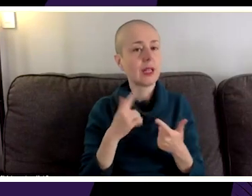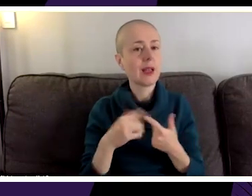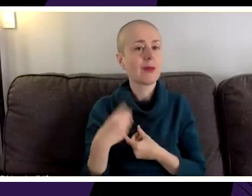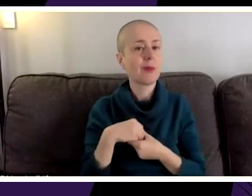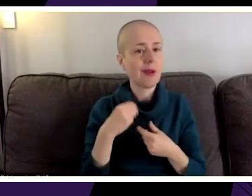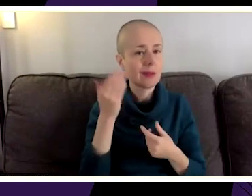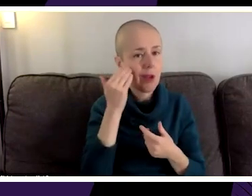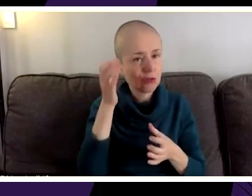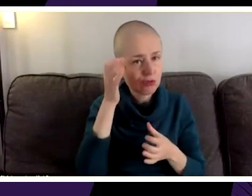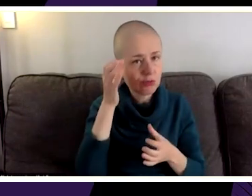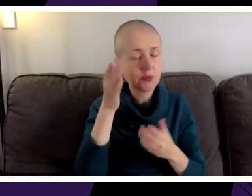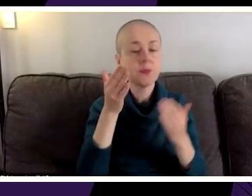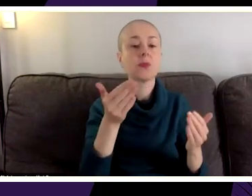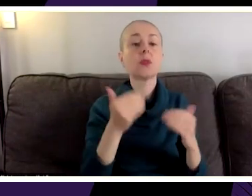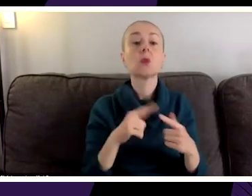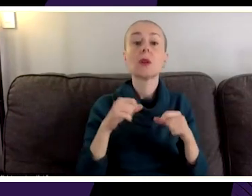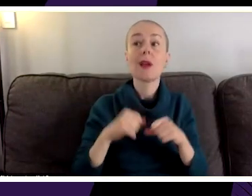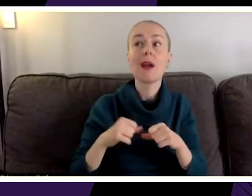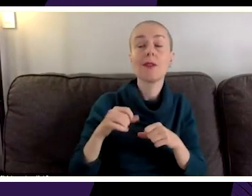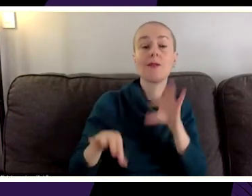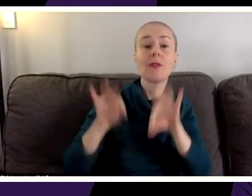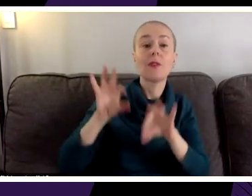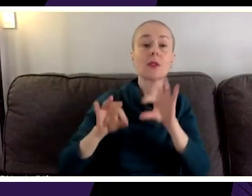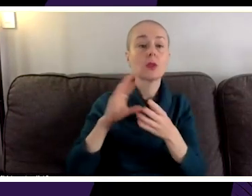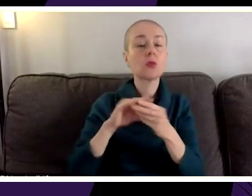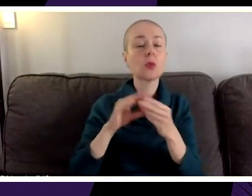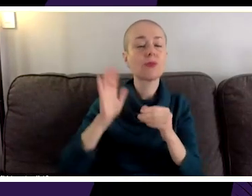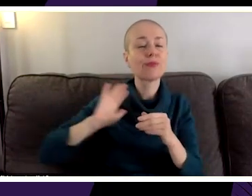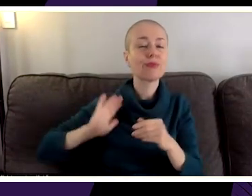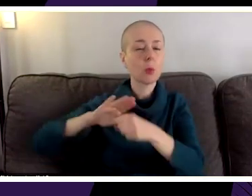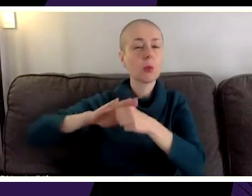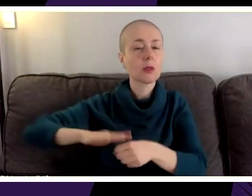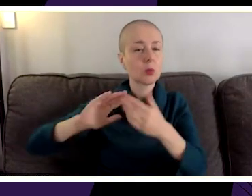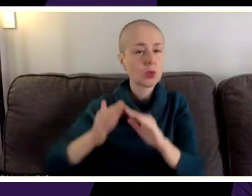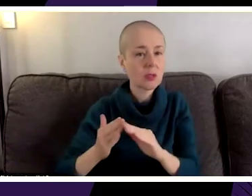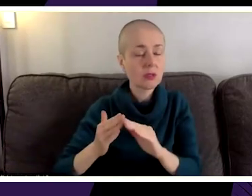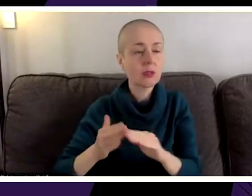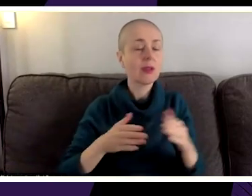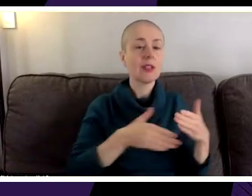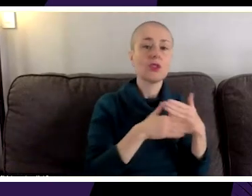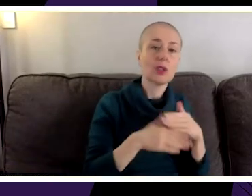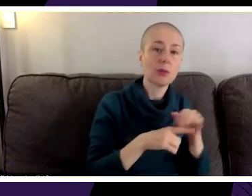can we resurrect stories of oppressed communities held within shared practices and create